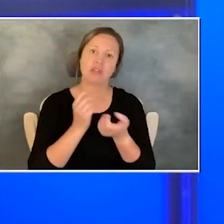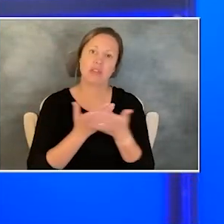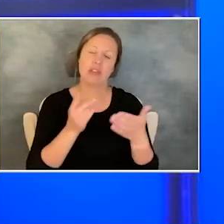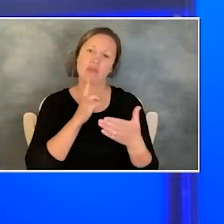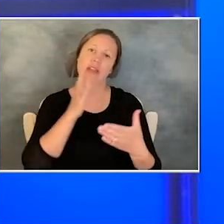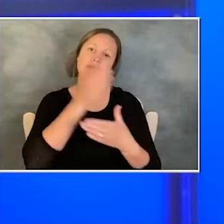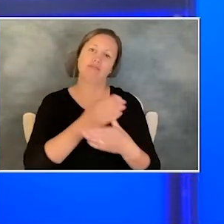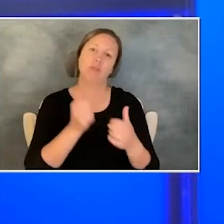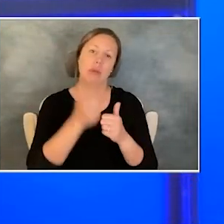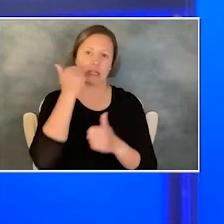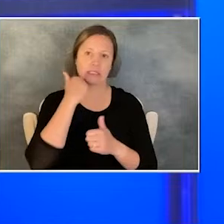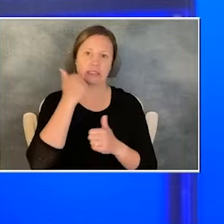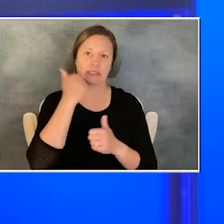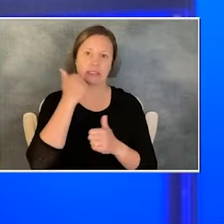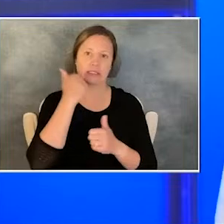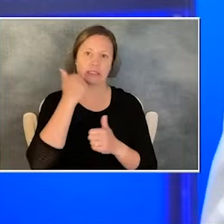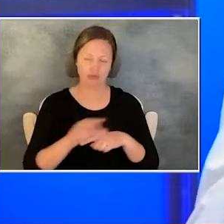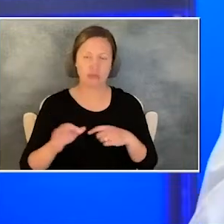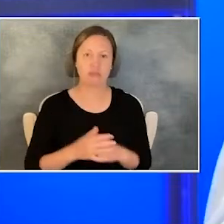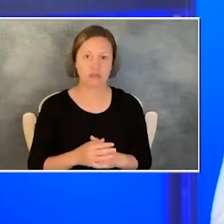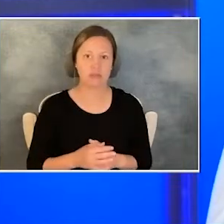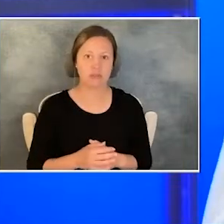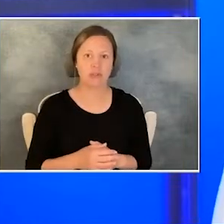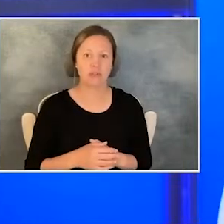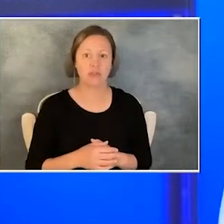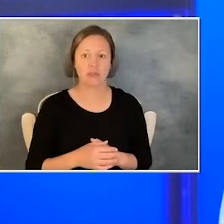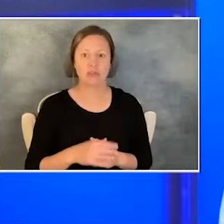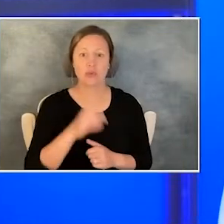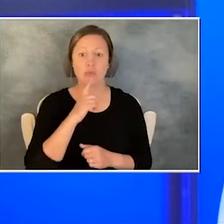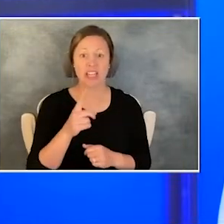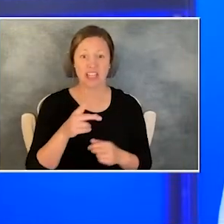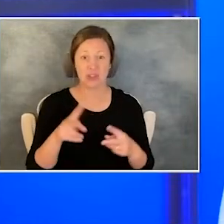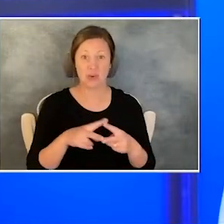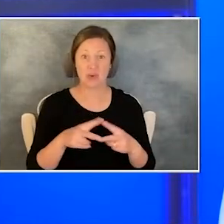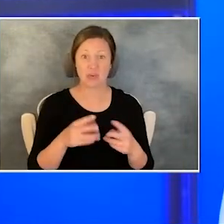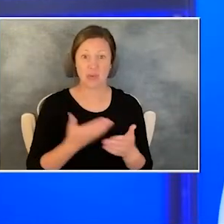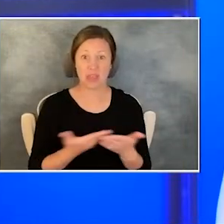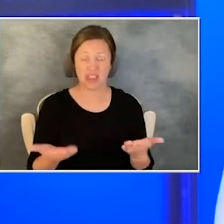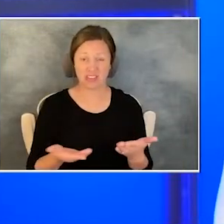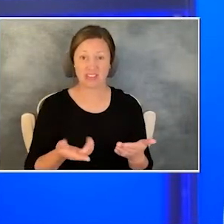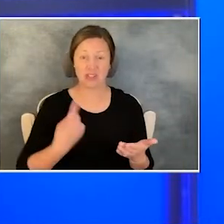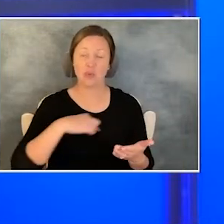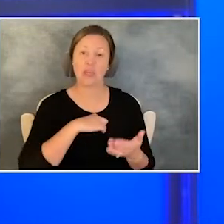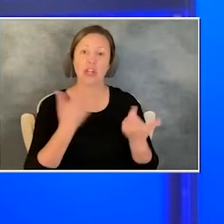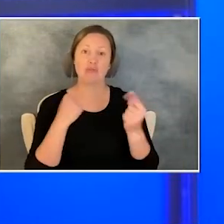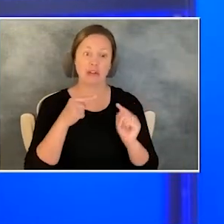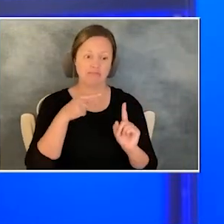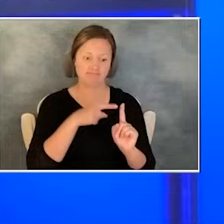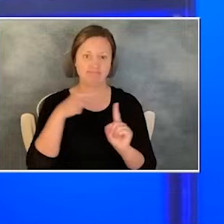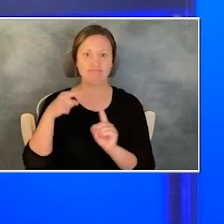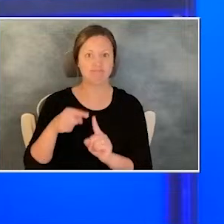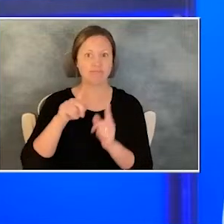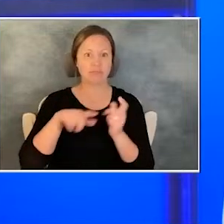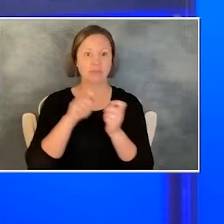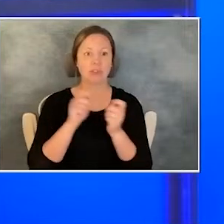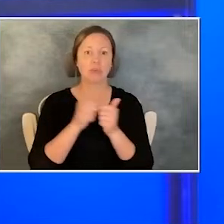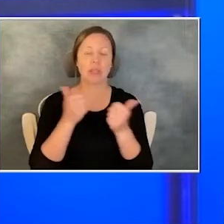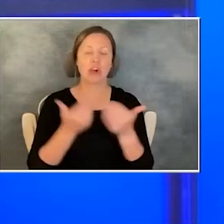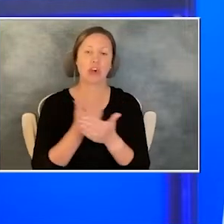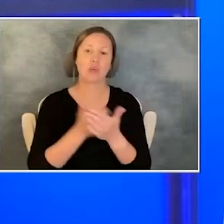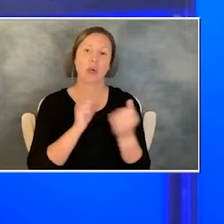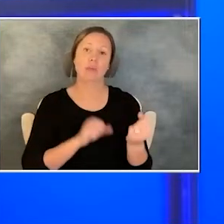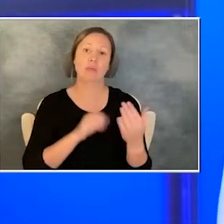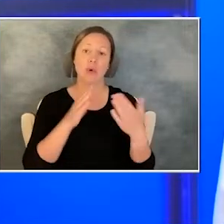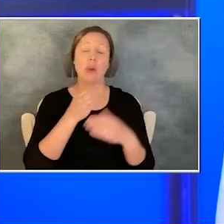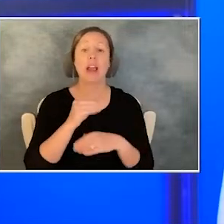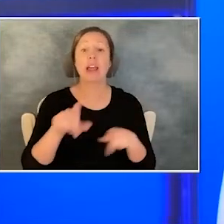So those plaques and tangles are what we're targeting with our new approaches, and specifically these new drugs, lecanemab